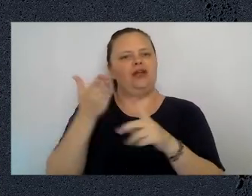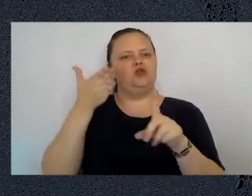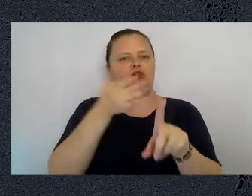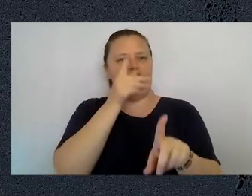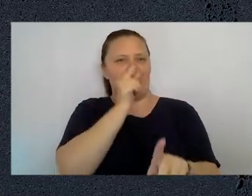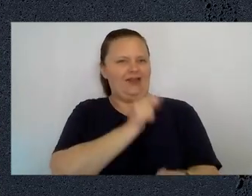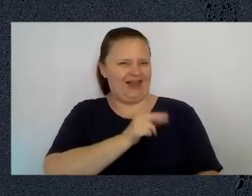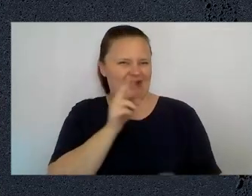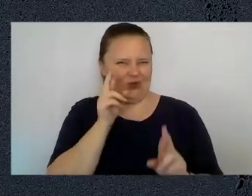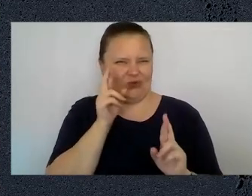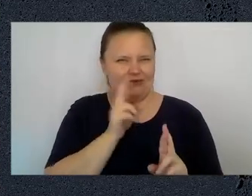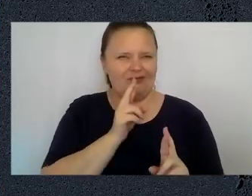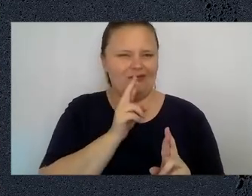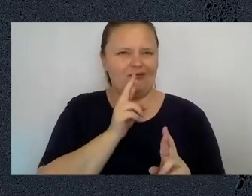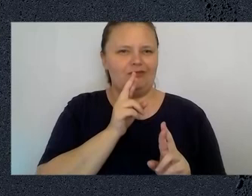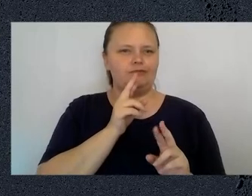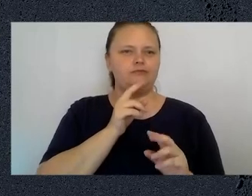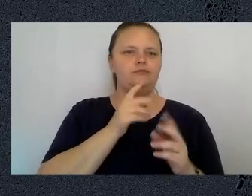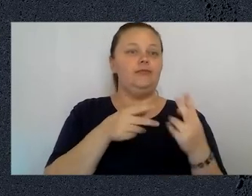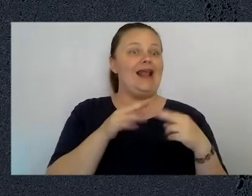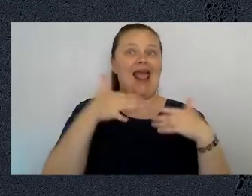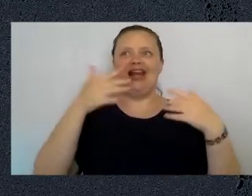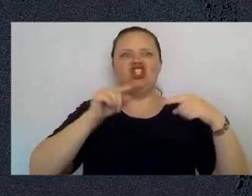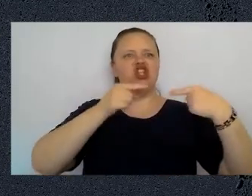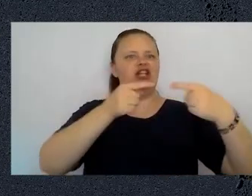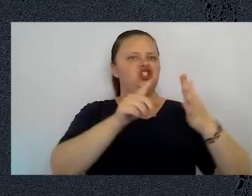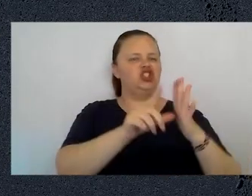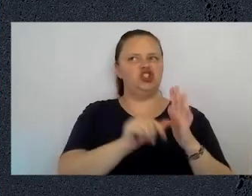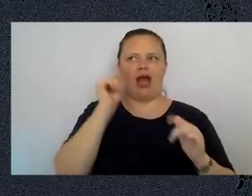of any challenging time you've ever had in your life